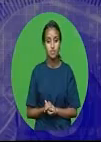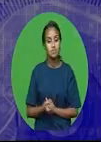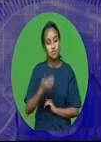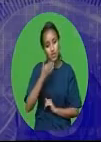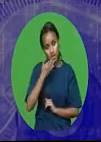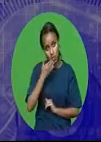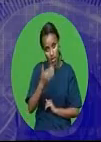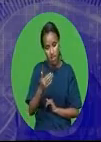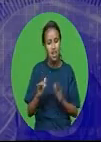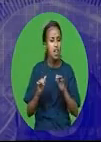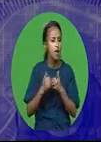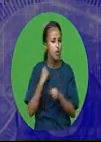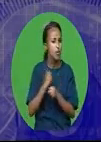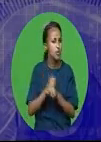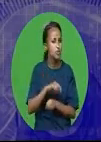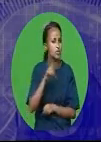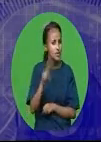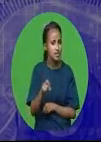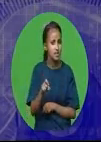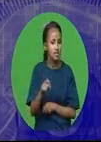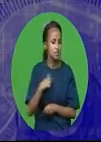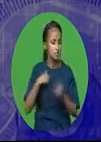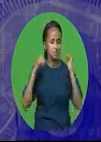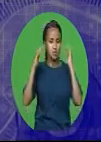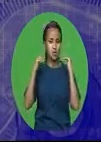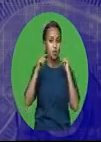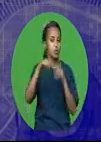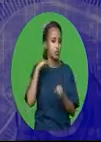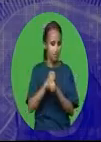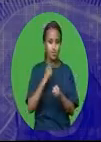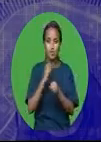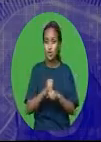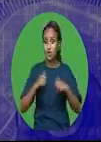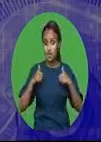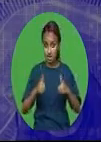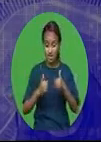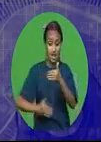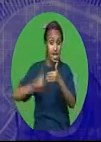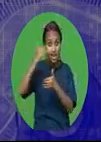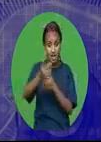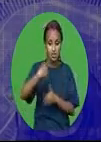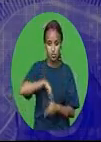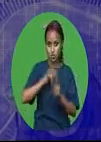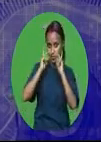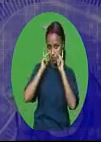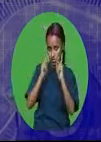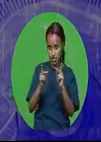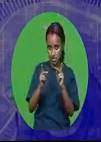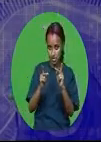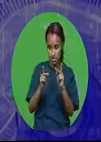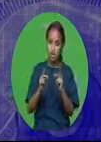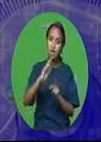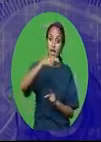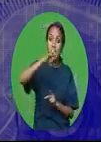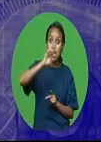Well, how are you doing so far? I hope you are doing great. Next, we will look at hems and